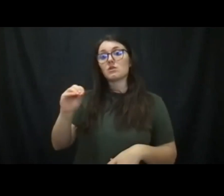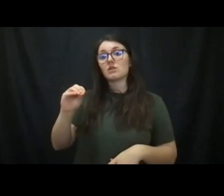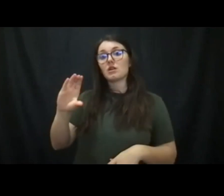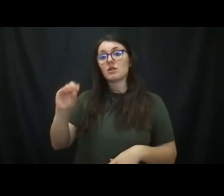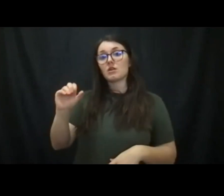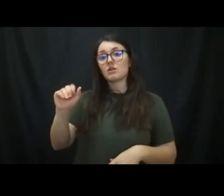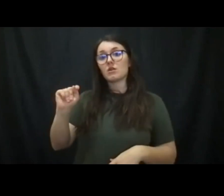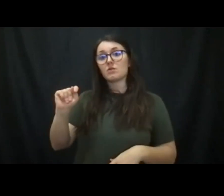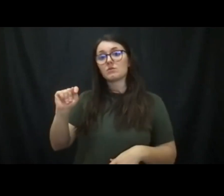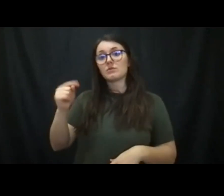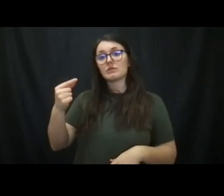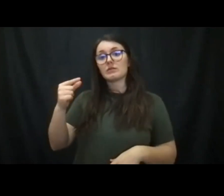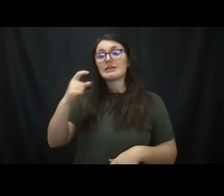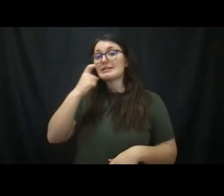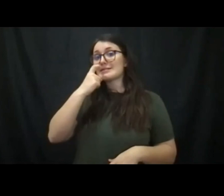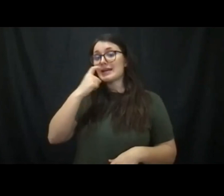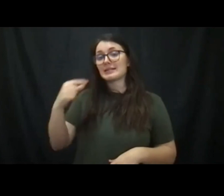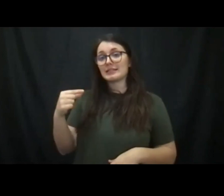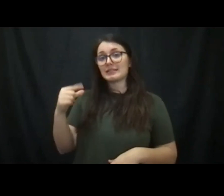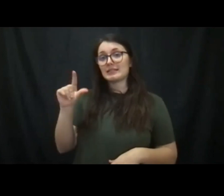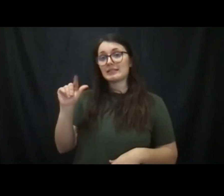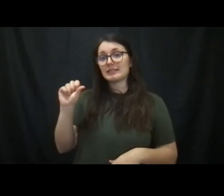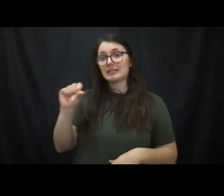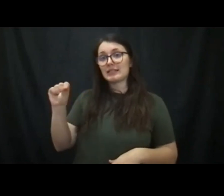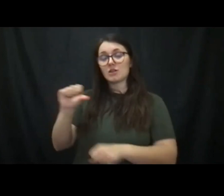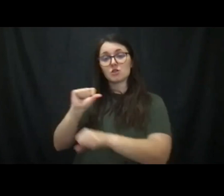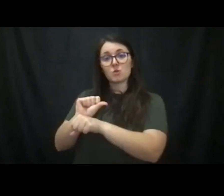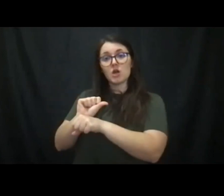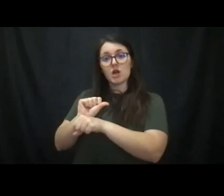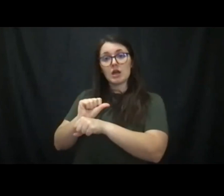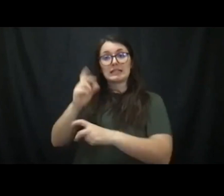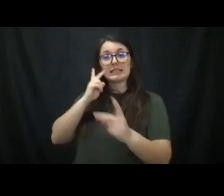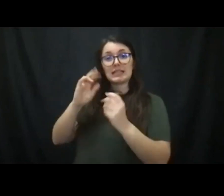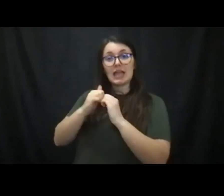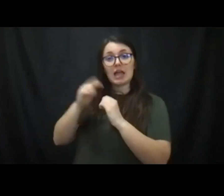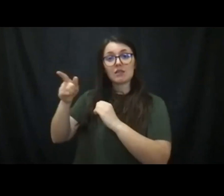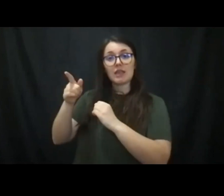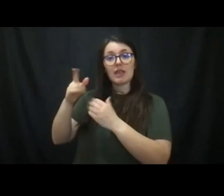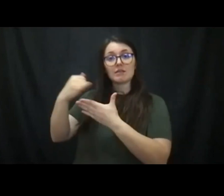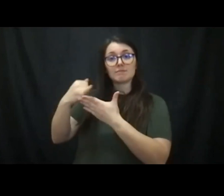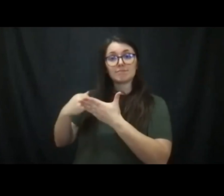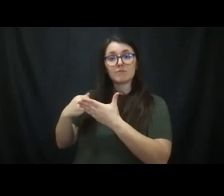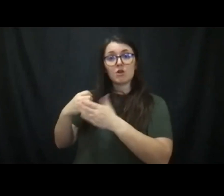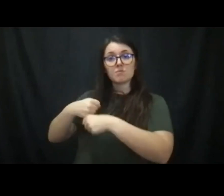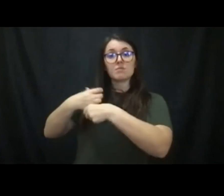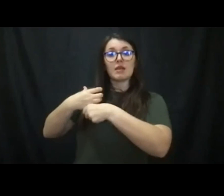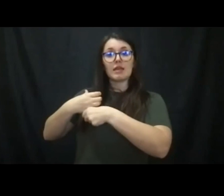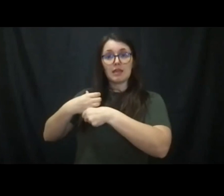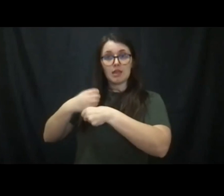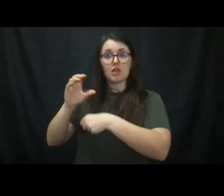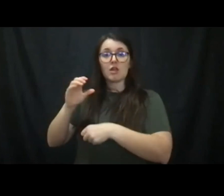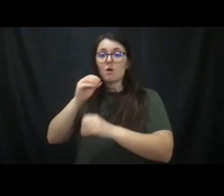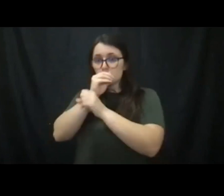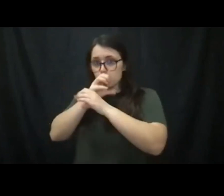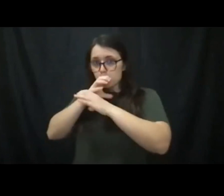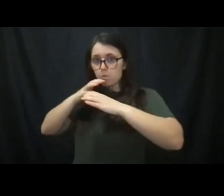learn how they make beautiful glass artwork by blowing glass.